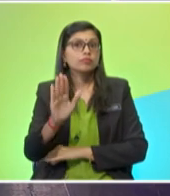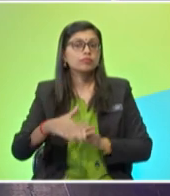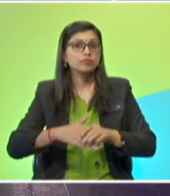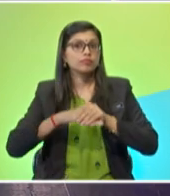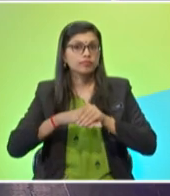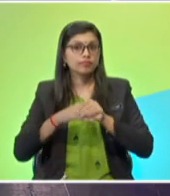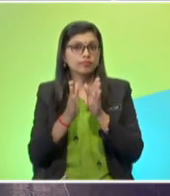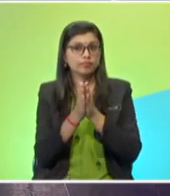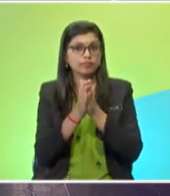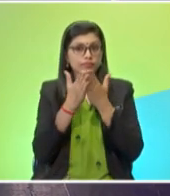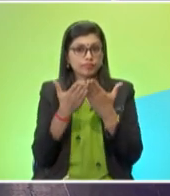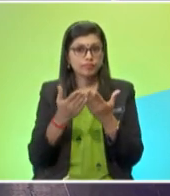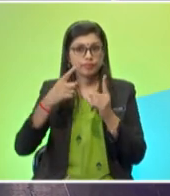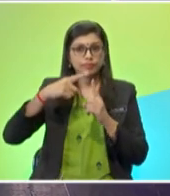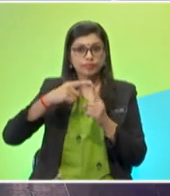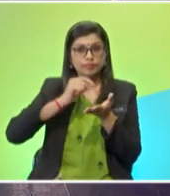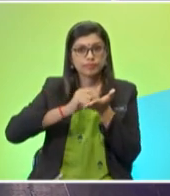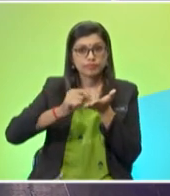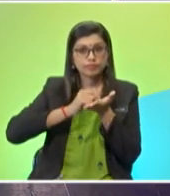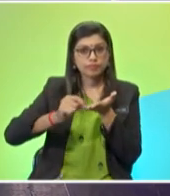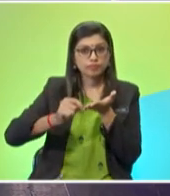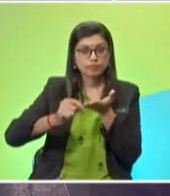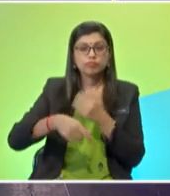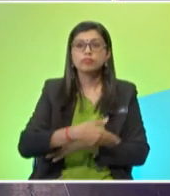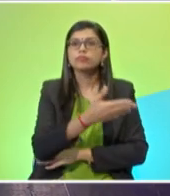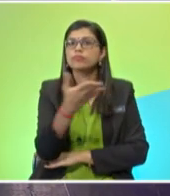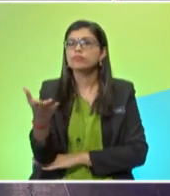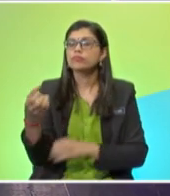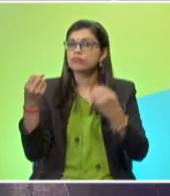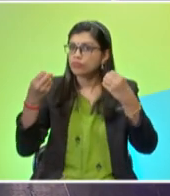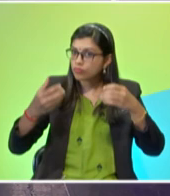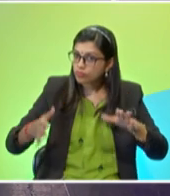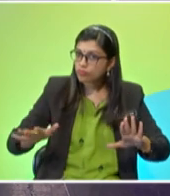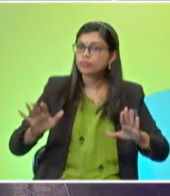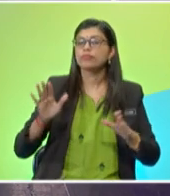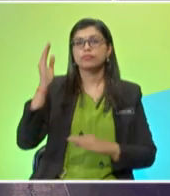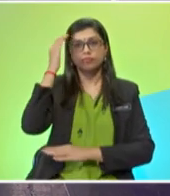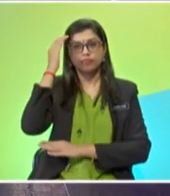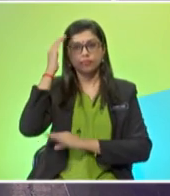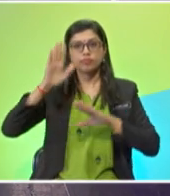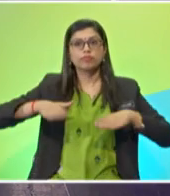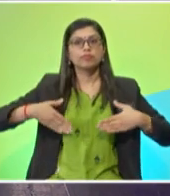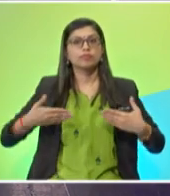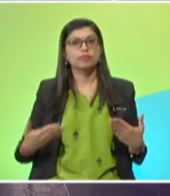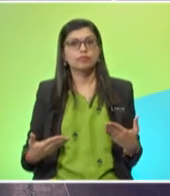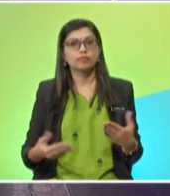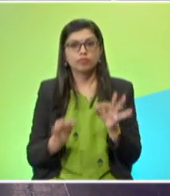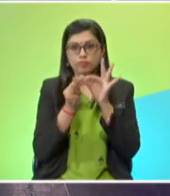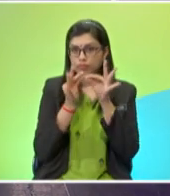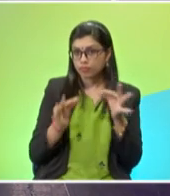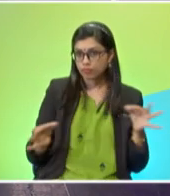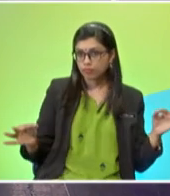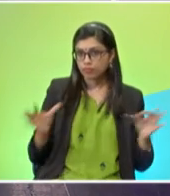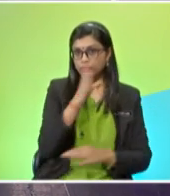before. Right. So, pupils at home, I believe now you know how to construct the sentence. Yes. And you will also know how to